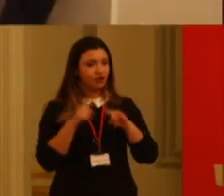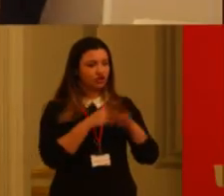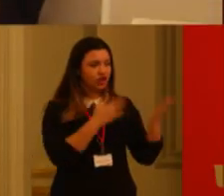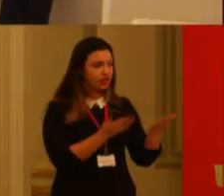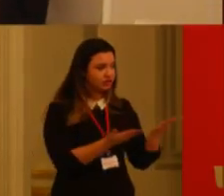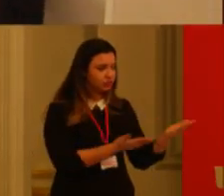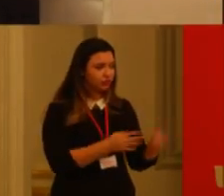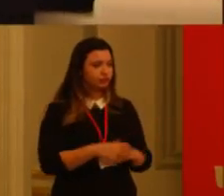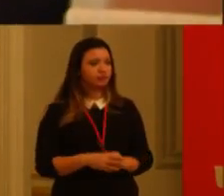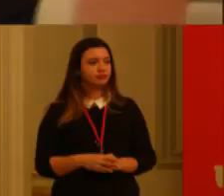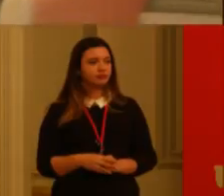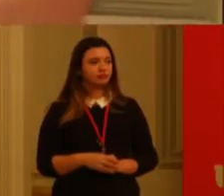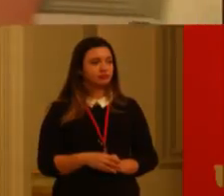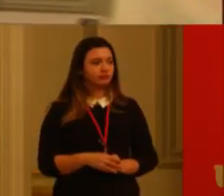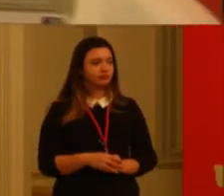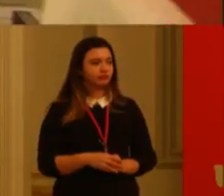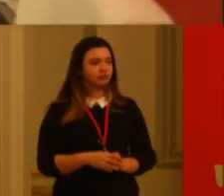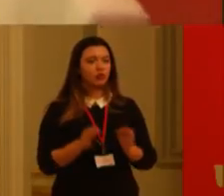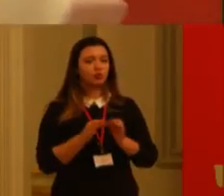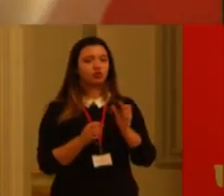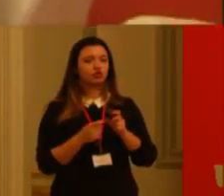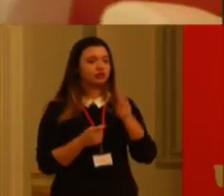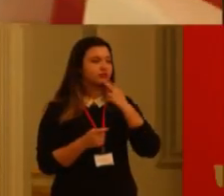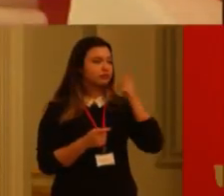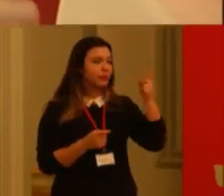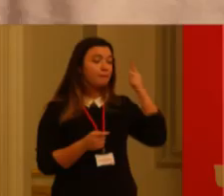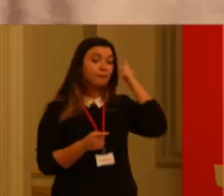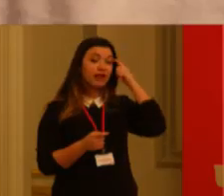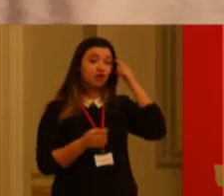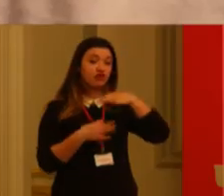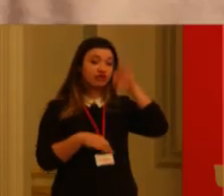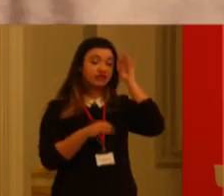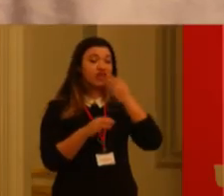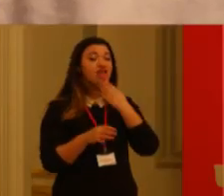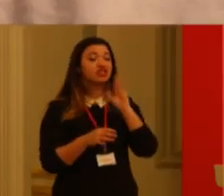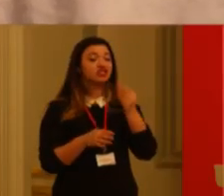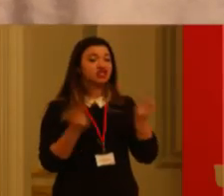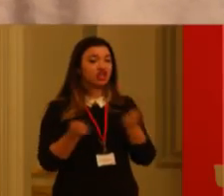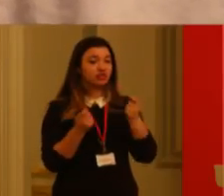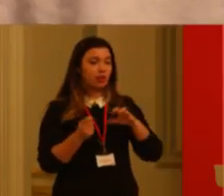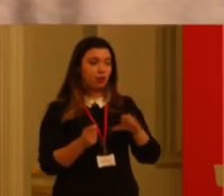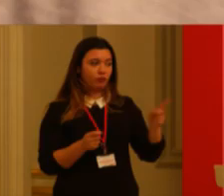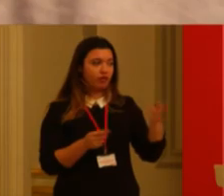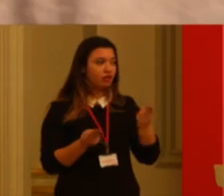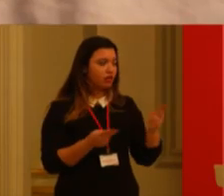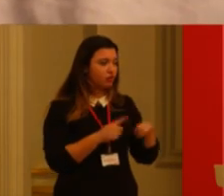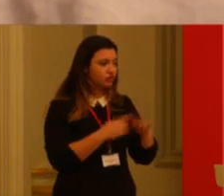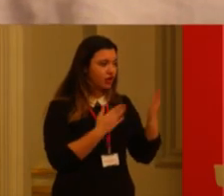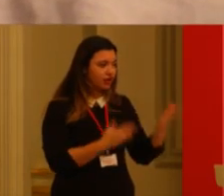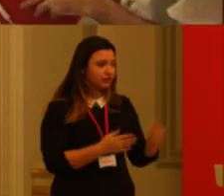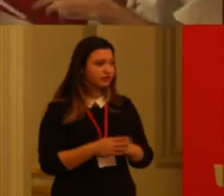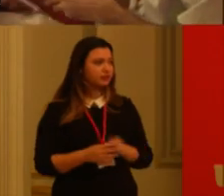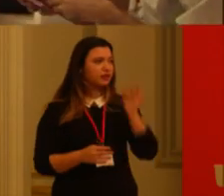Yes, please. Espot, from Espot. Burcu Oy, Bilgi University, Youth